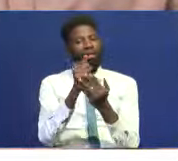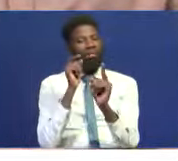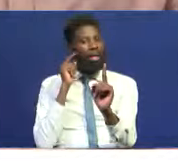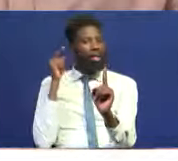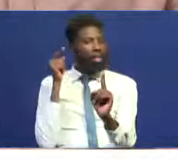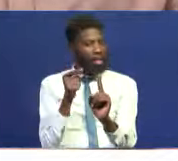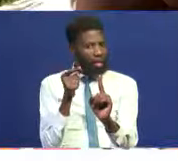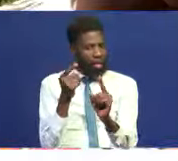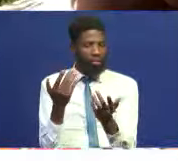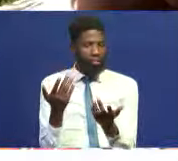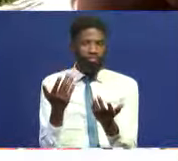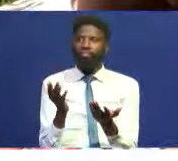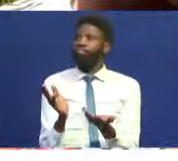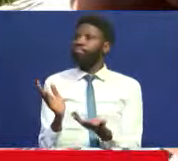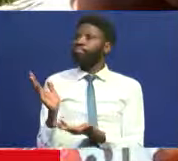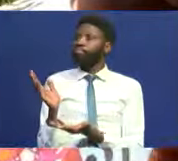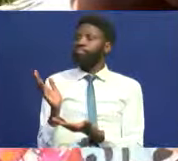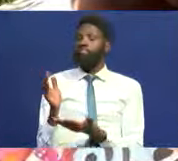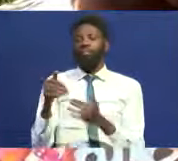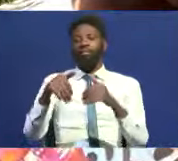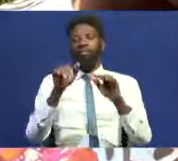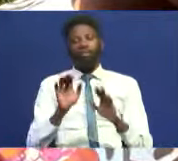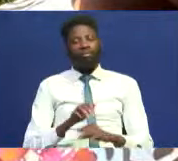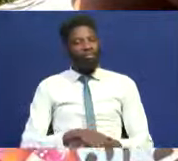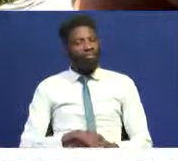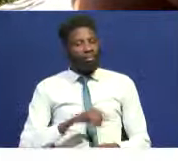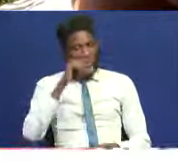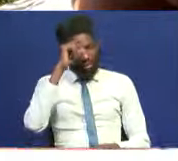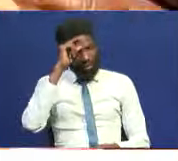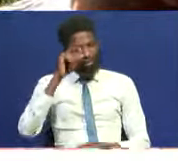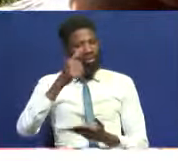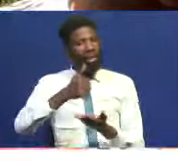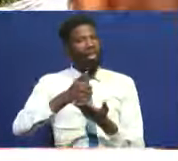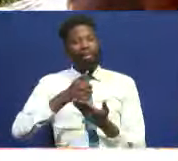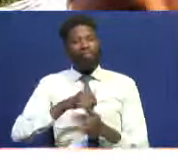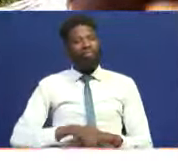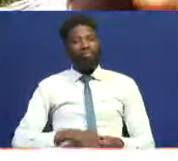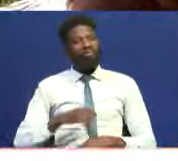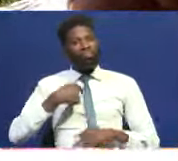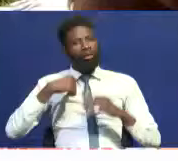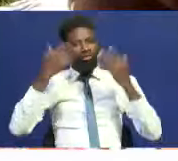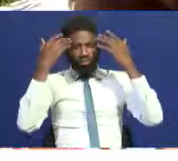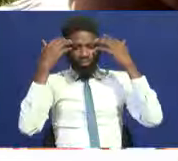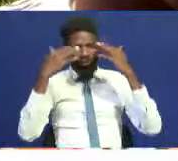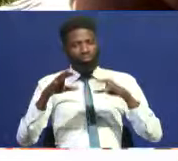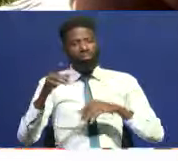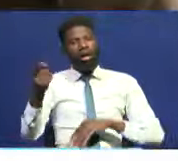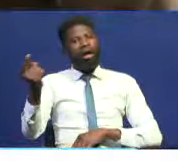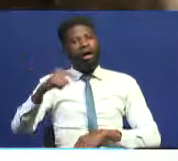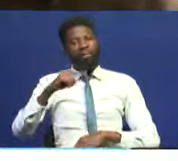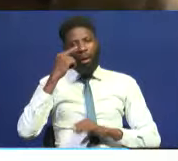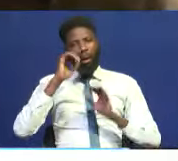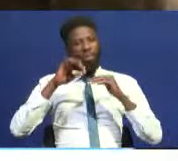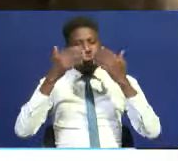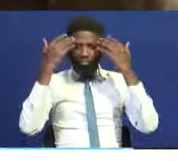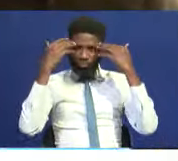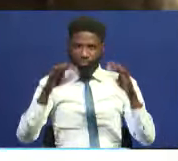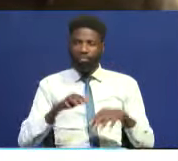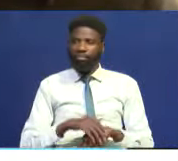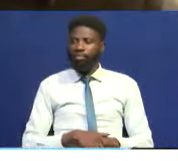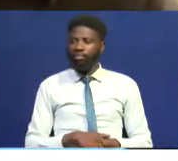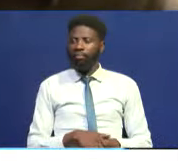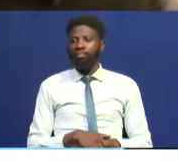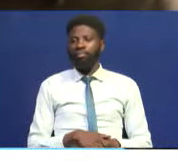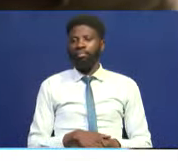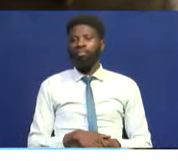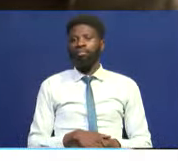interment of the deceased. Nahitaji msaada kutoka kwa serikali wanisaidie sababu hata sijui vile atafika hapa kwao nyumbani hapa. Kuna watoto huyo